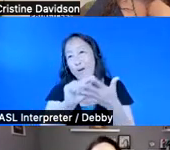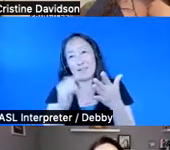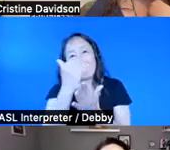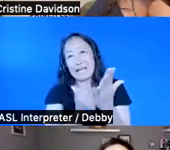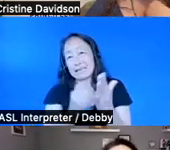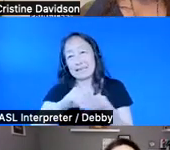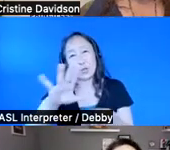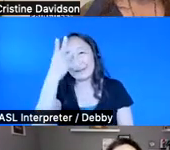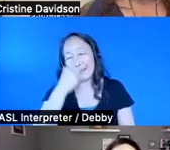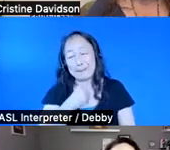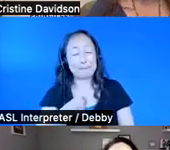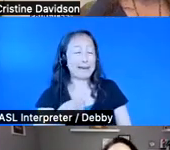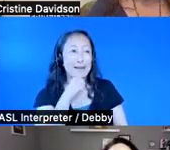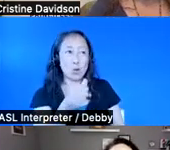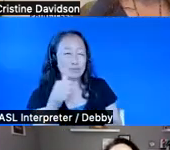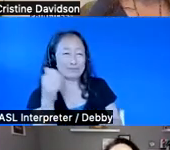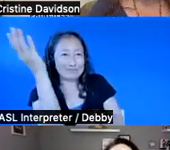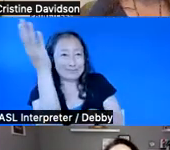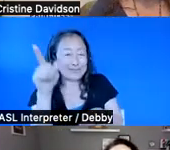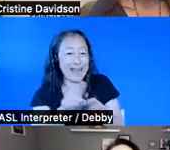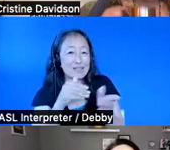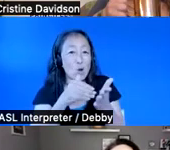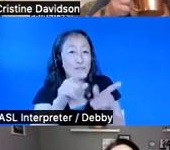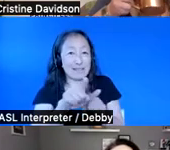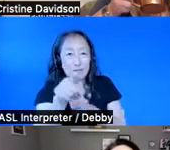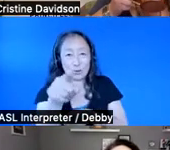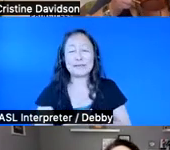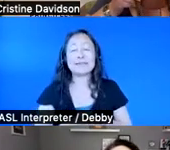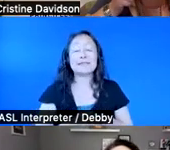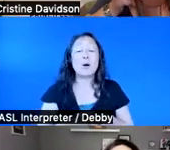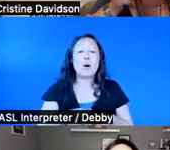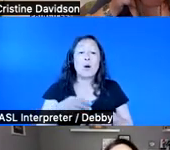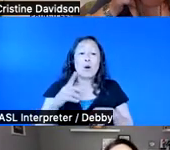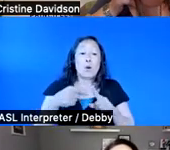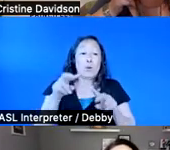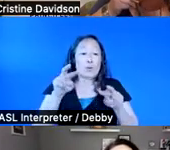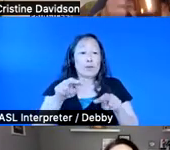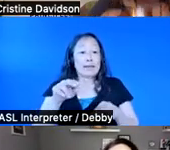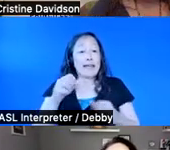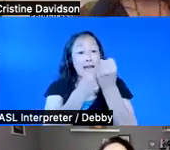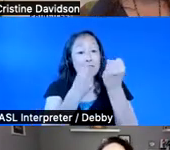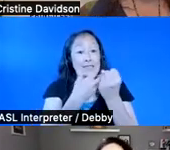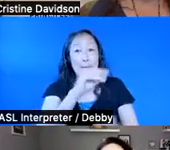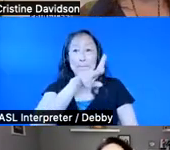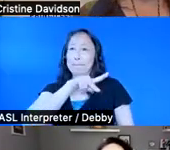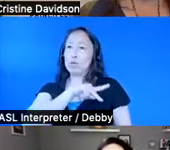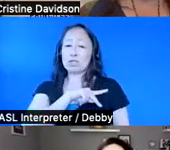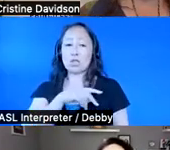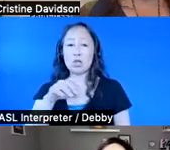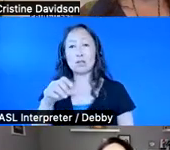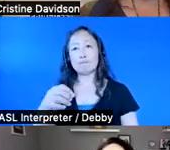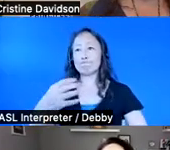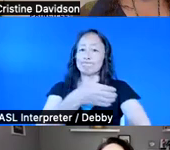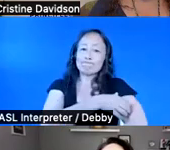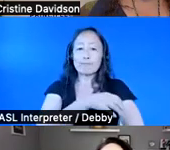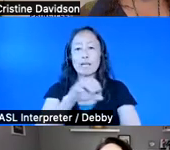present on them as often as you. So when we look at advocacy and personal sovereignty, right? Like sovereignty is a word that we use